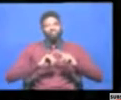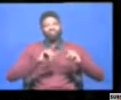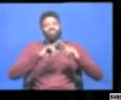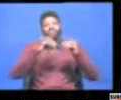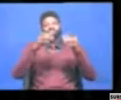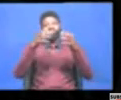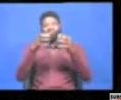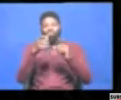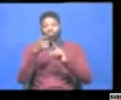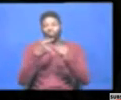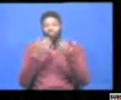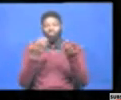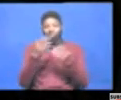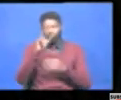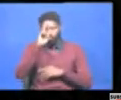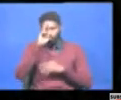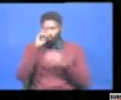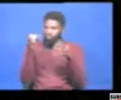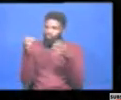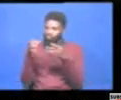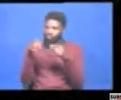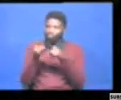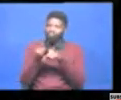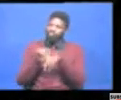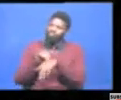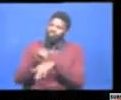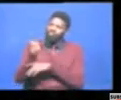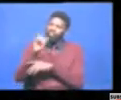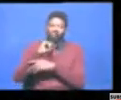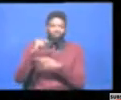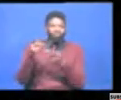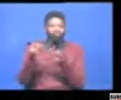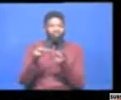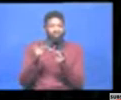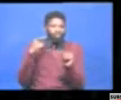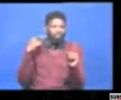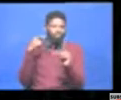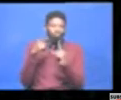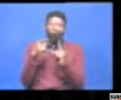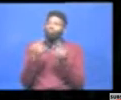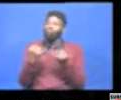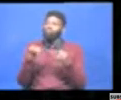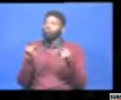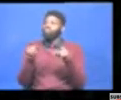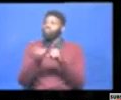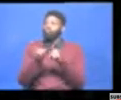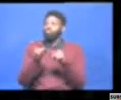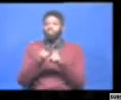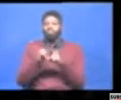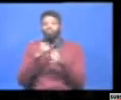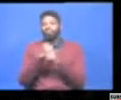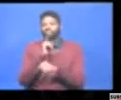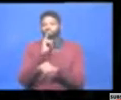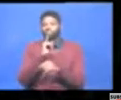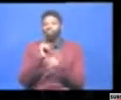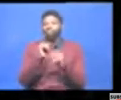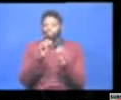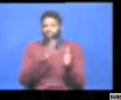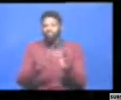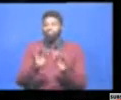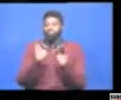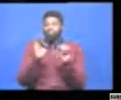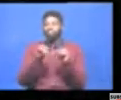the police unit that have been deployed at this particular place to just try and maintain order as well as security,